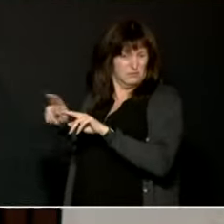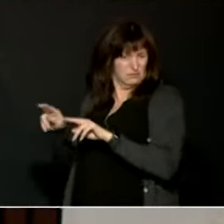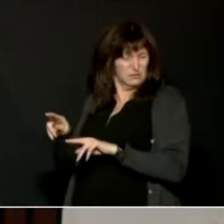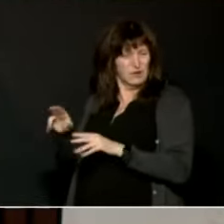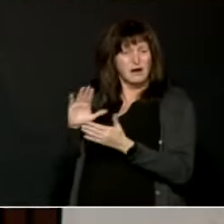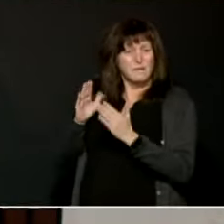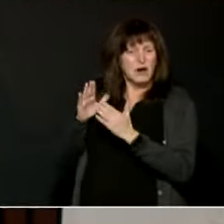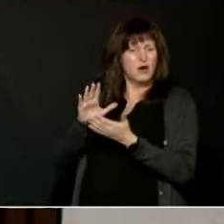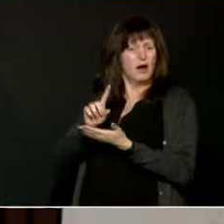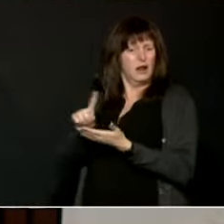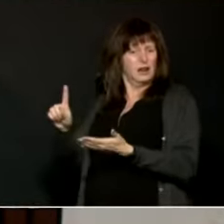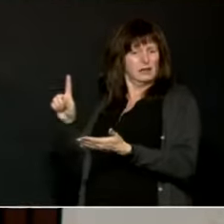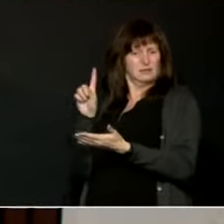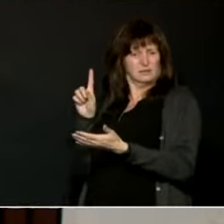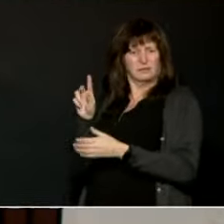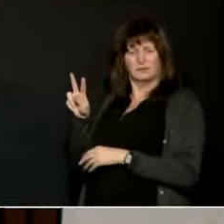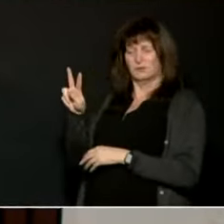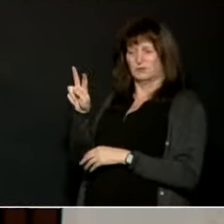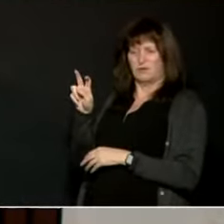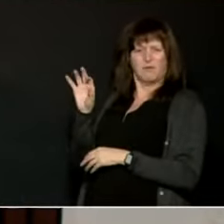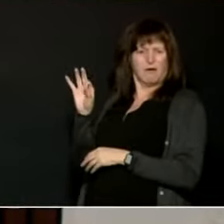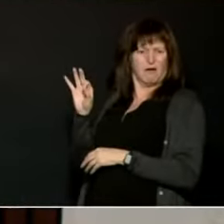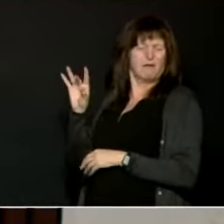week ago.